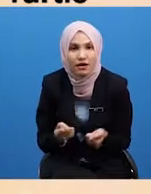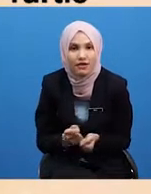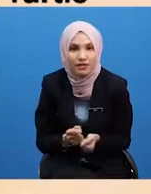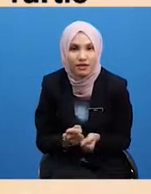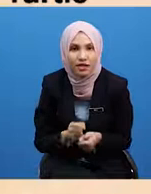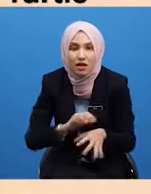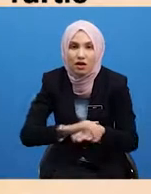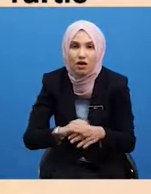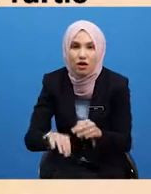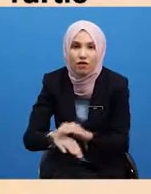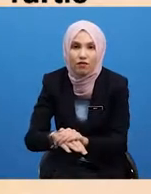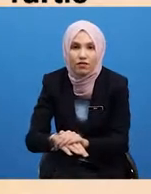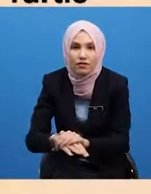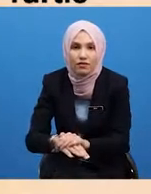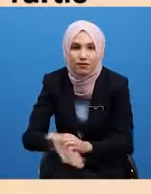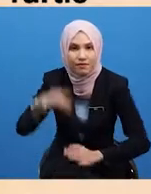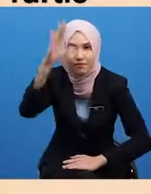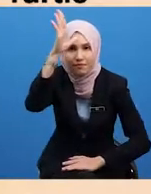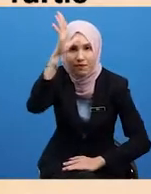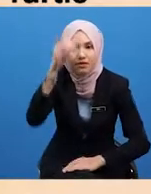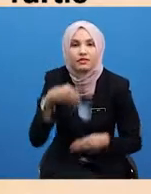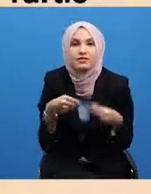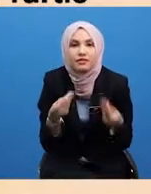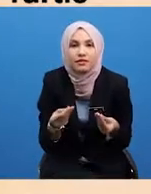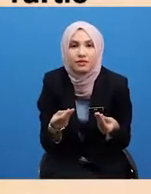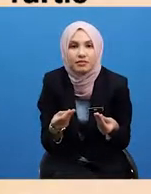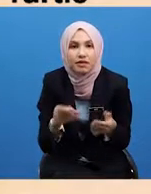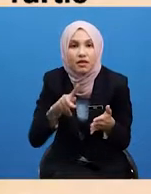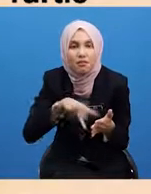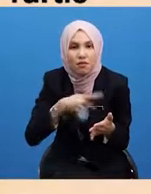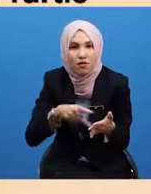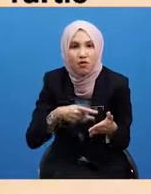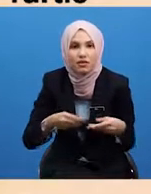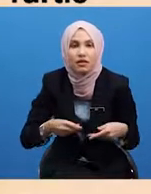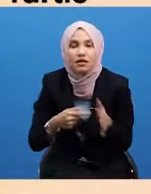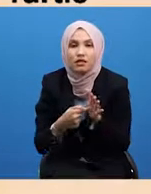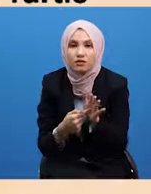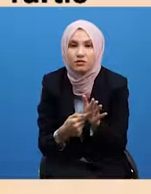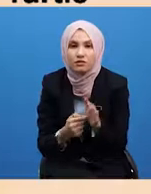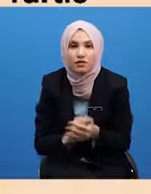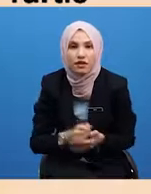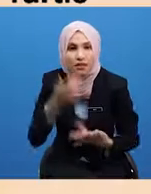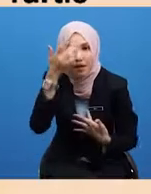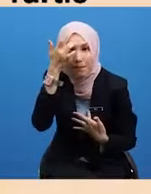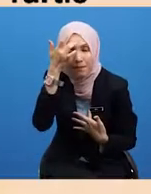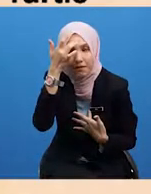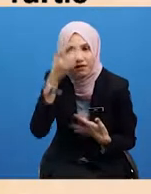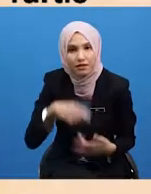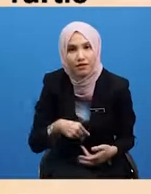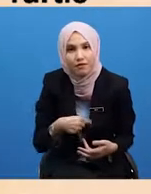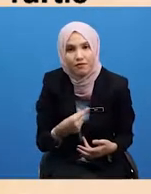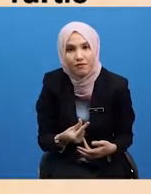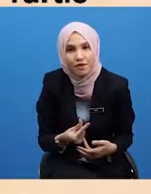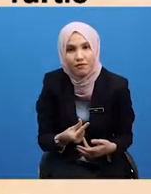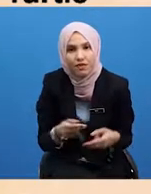and comforted when his father tells him that the poem expresses well the pain he felt when